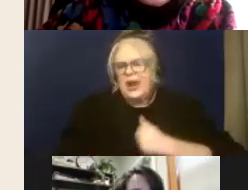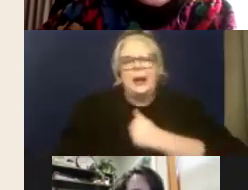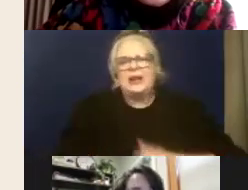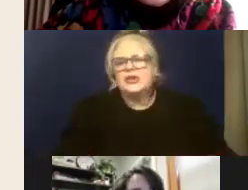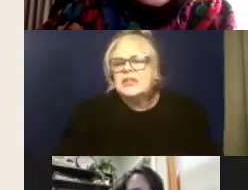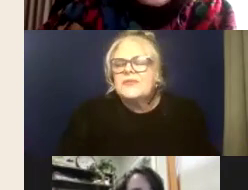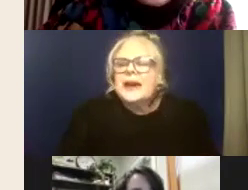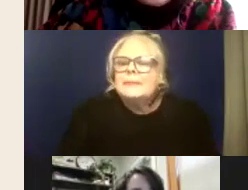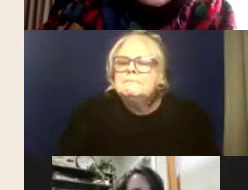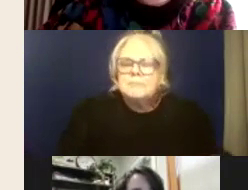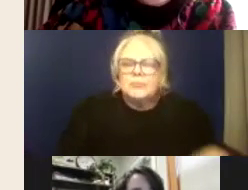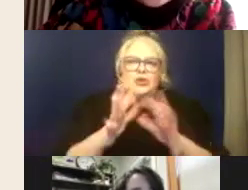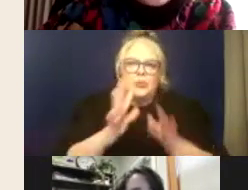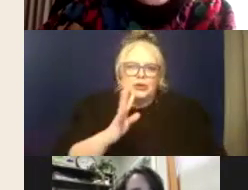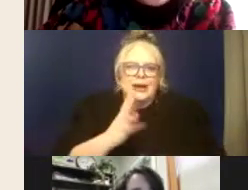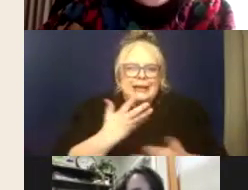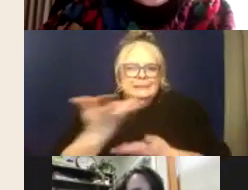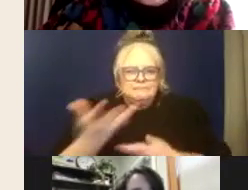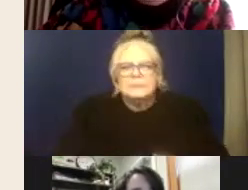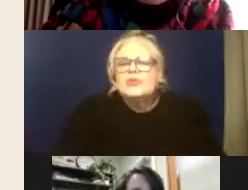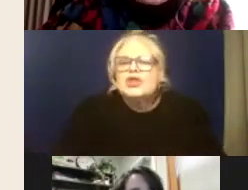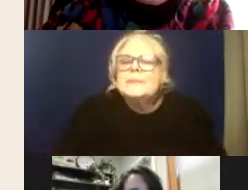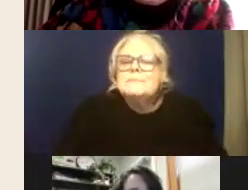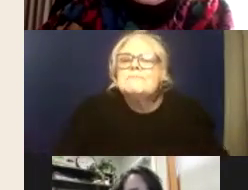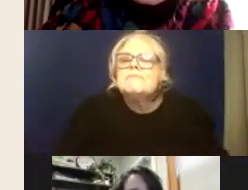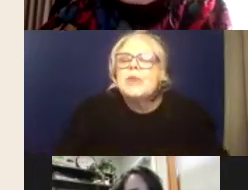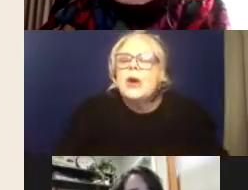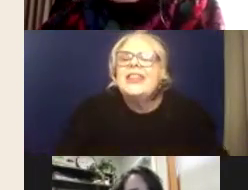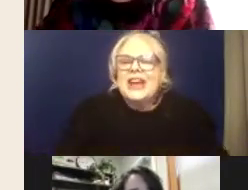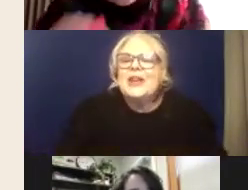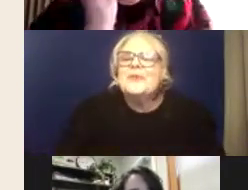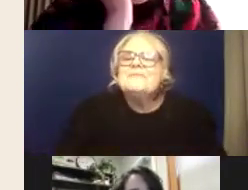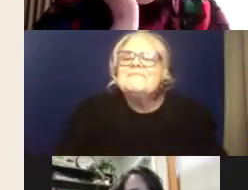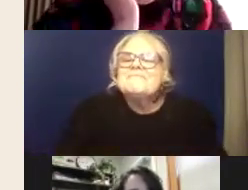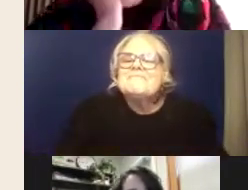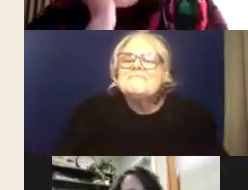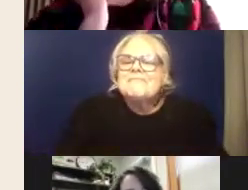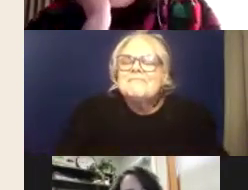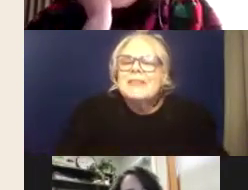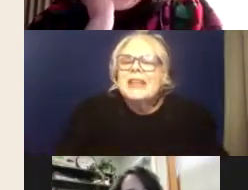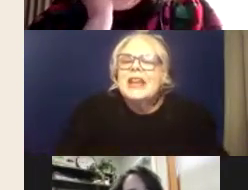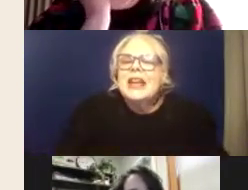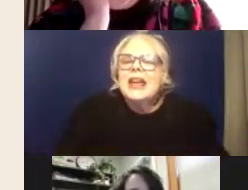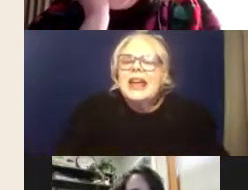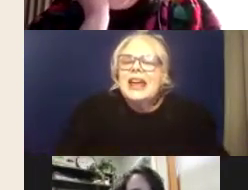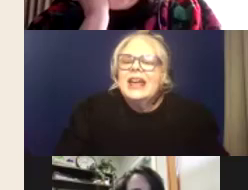now. I apologize for that. Okay, sounds good. This is Megan, by the way. Thank you.